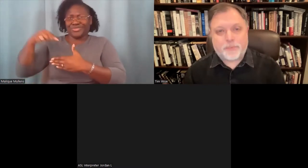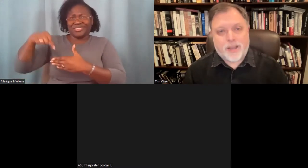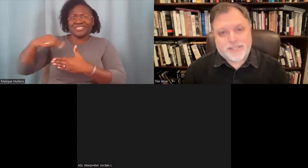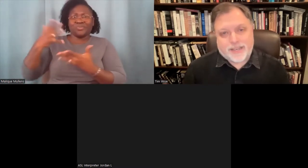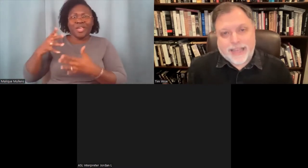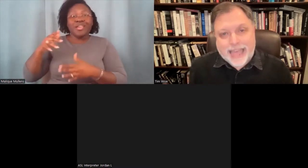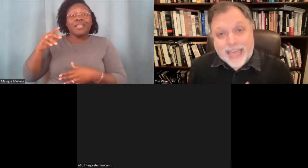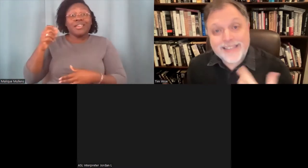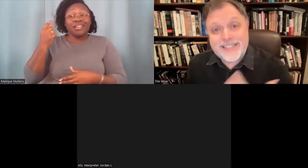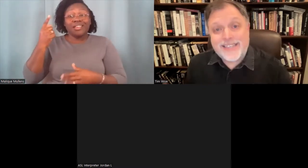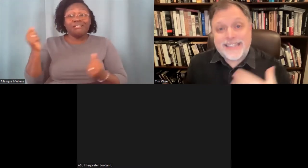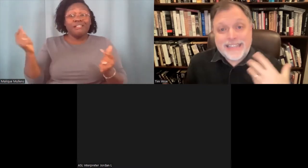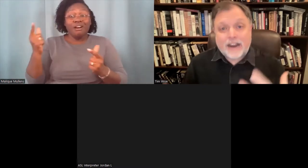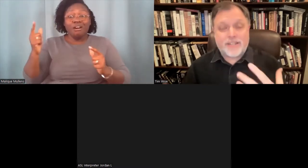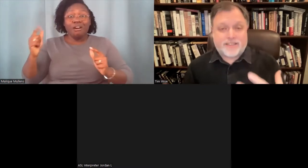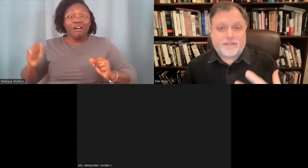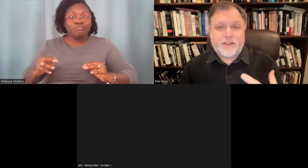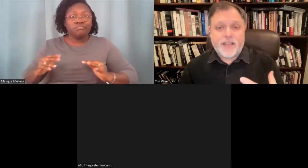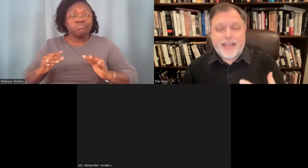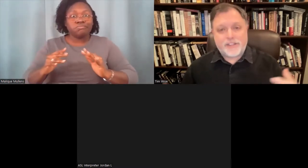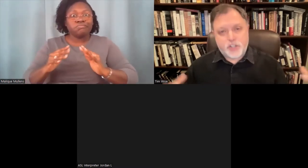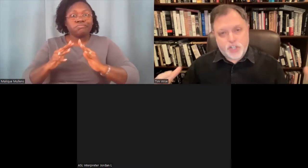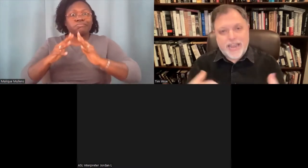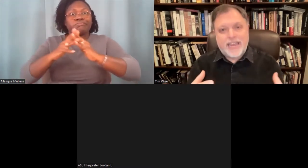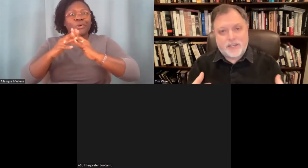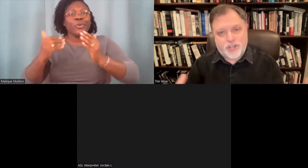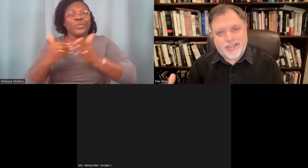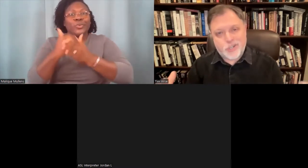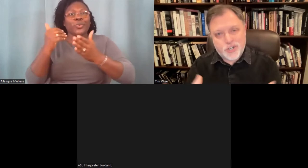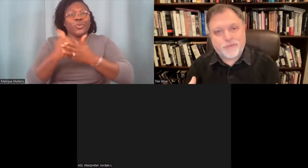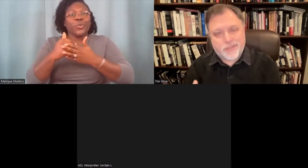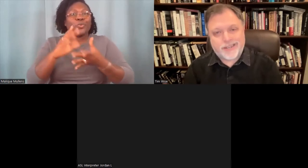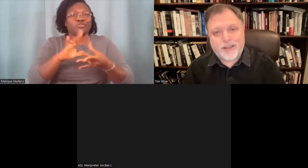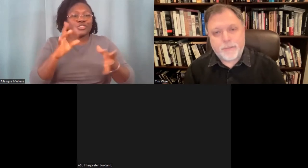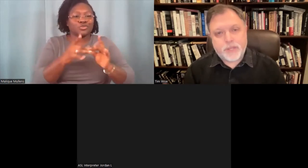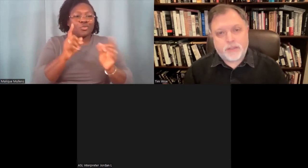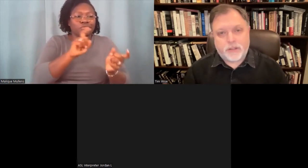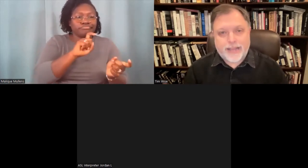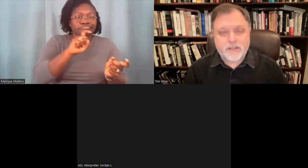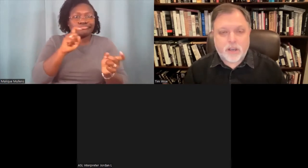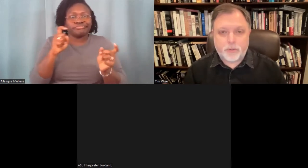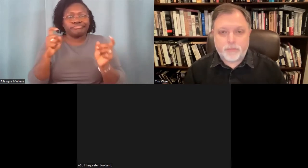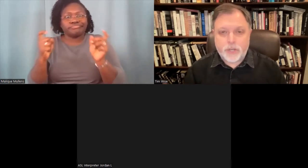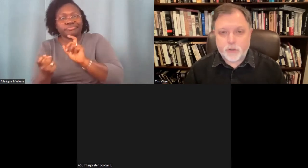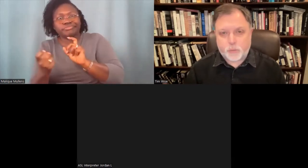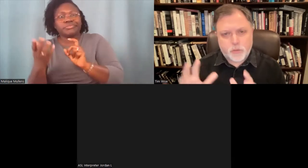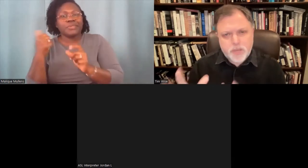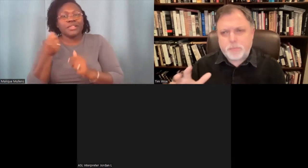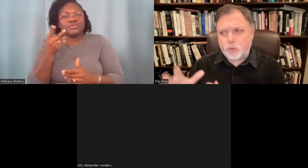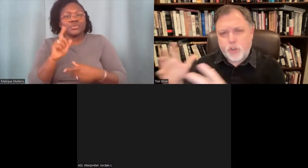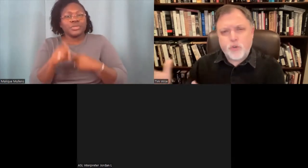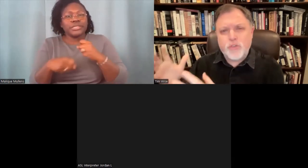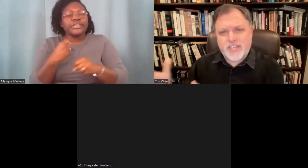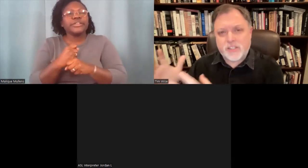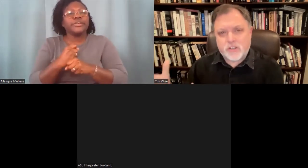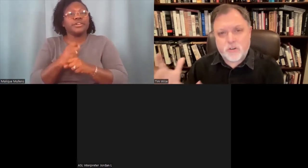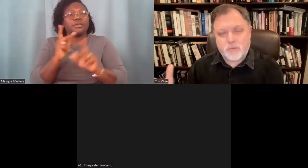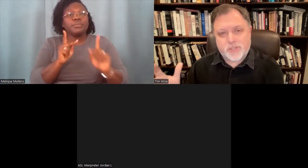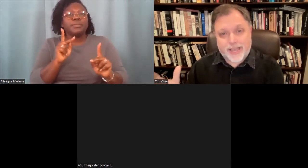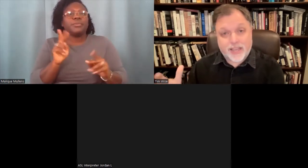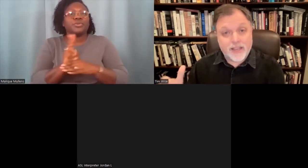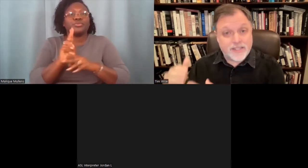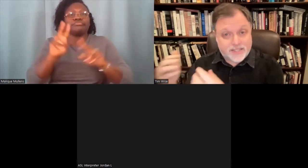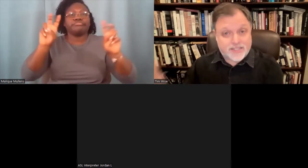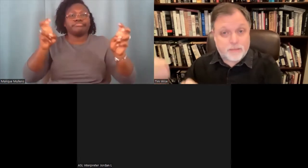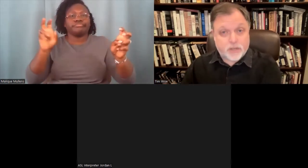this uprising, as this narrative has changed and shifted in the last couple of years, with people using